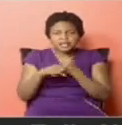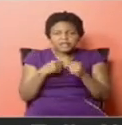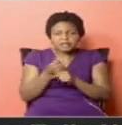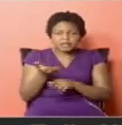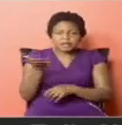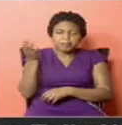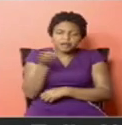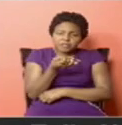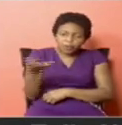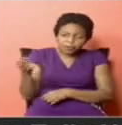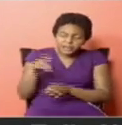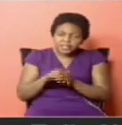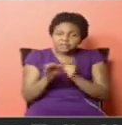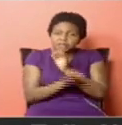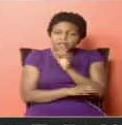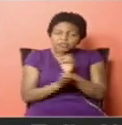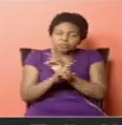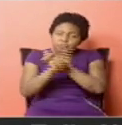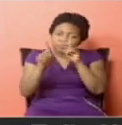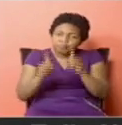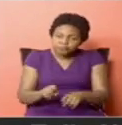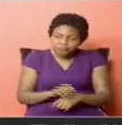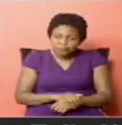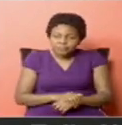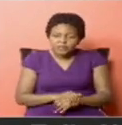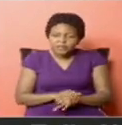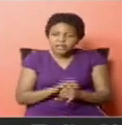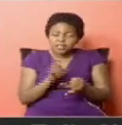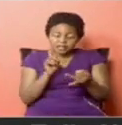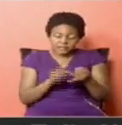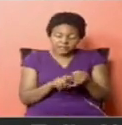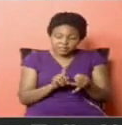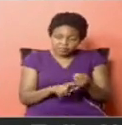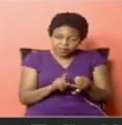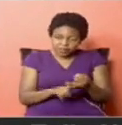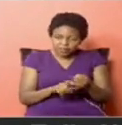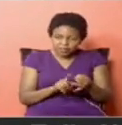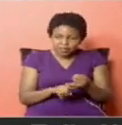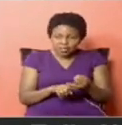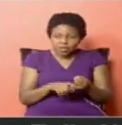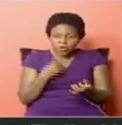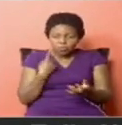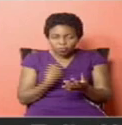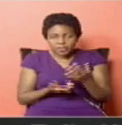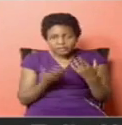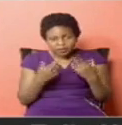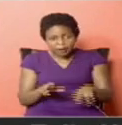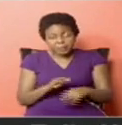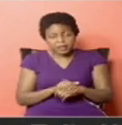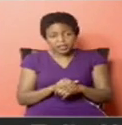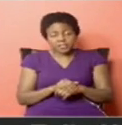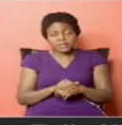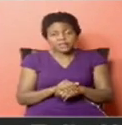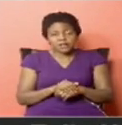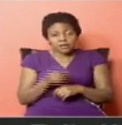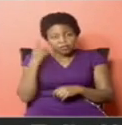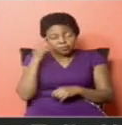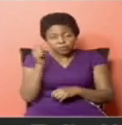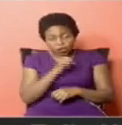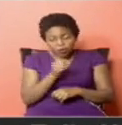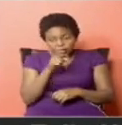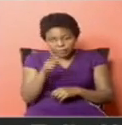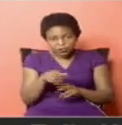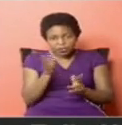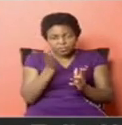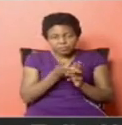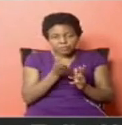country? Then secondly, what is there for the majority of older persons who are